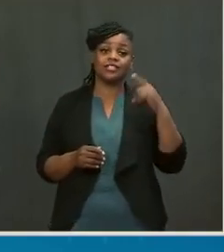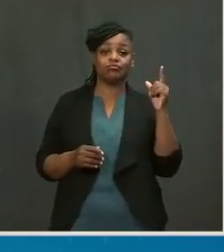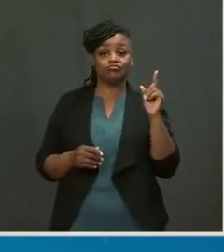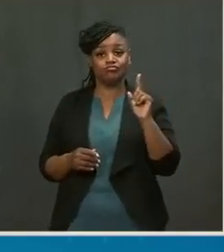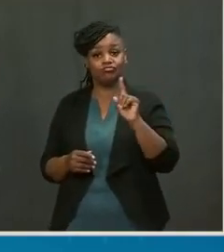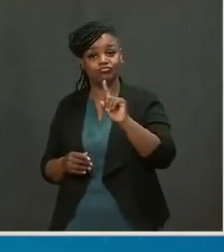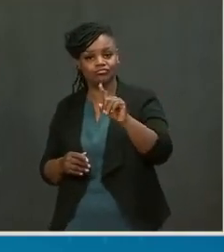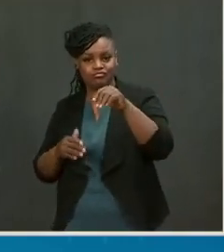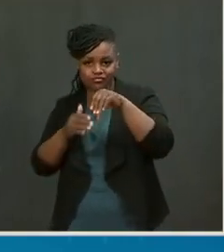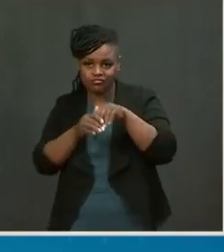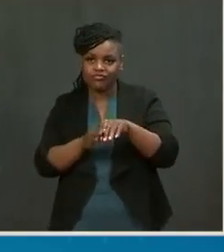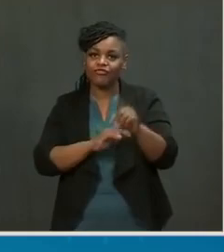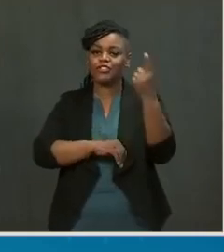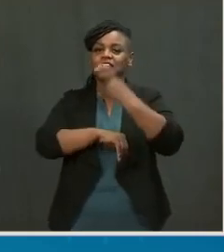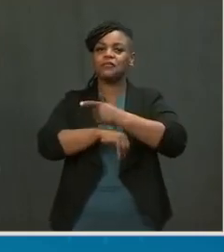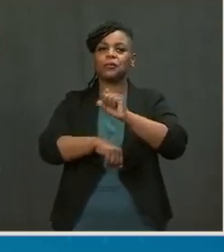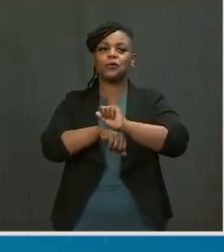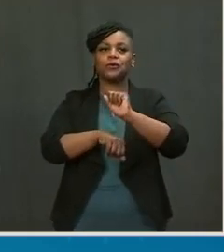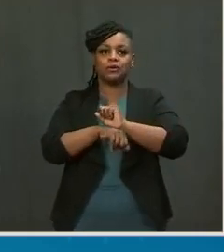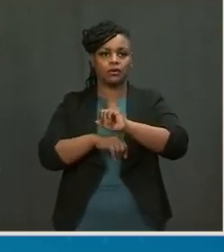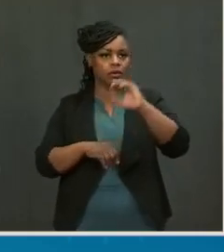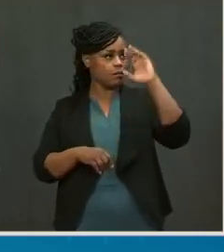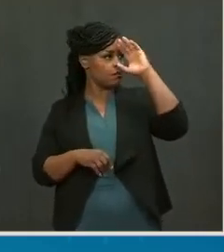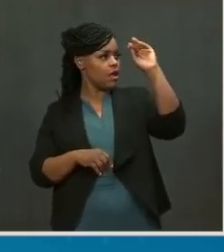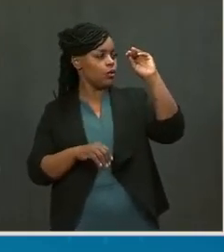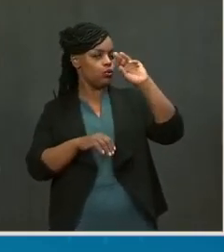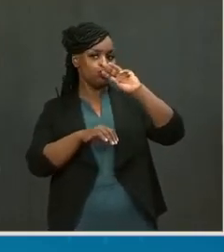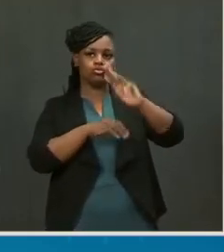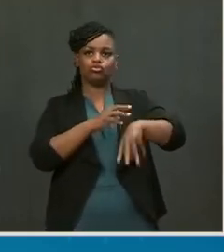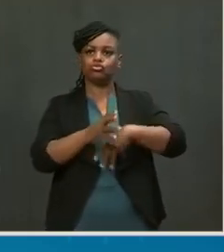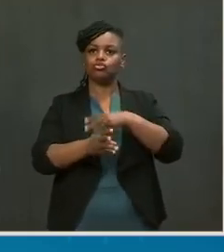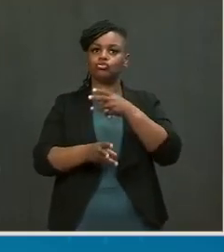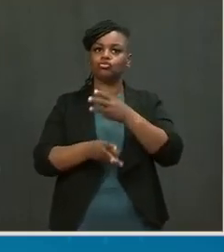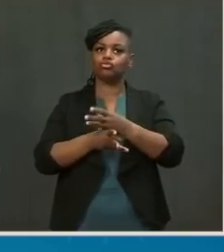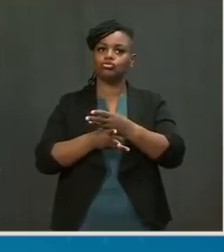man's world as a member of Local 103 in Boston.